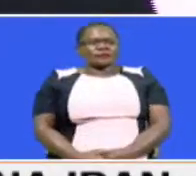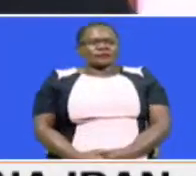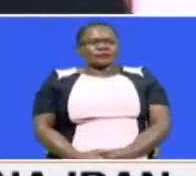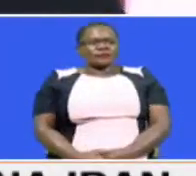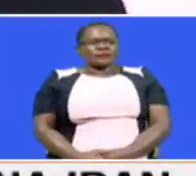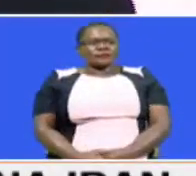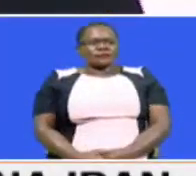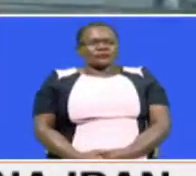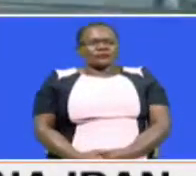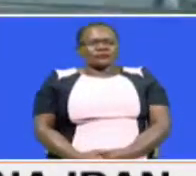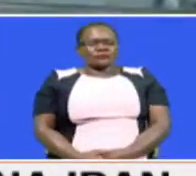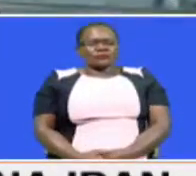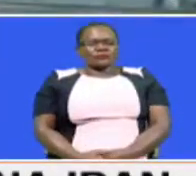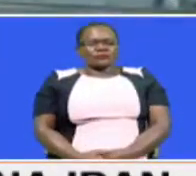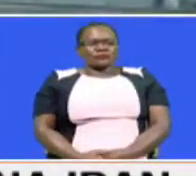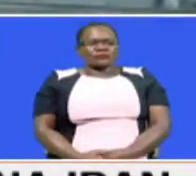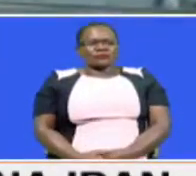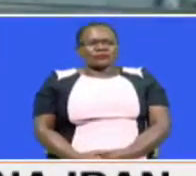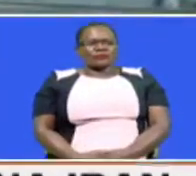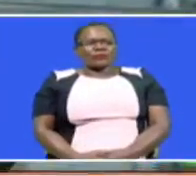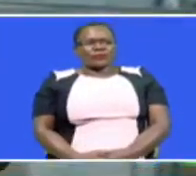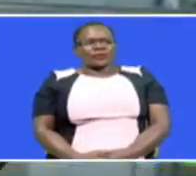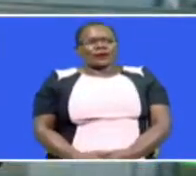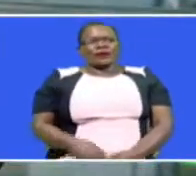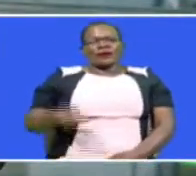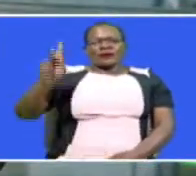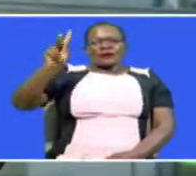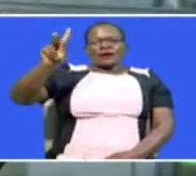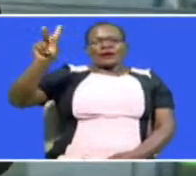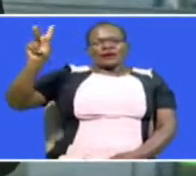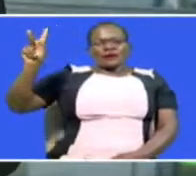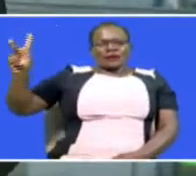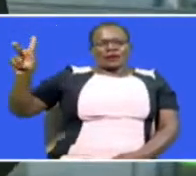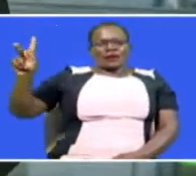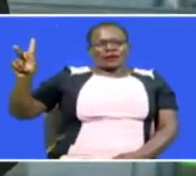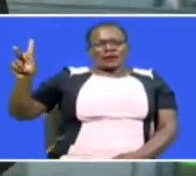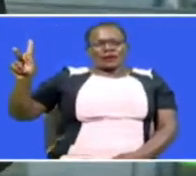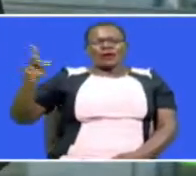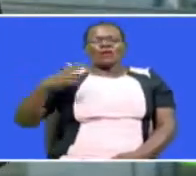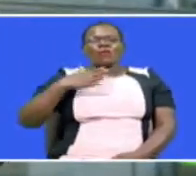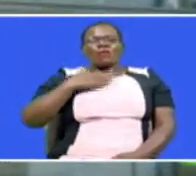KTN News. Mrengo wa Kenya Kwanza sasa uko mbioni kukarabati sheria ya